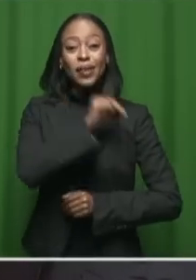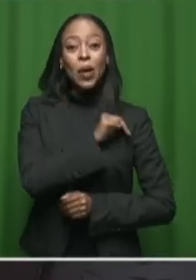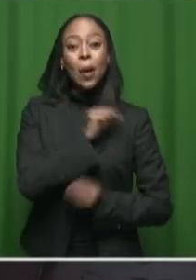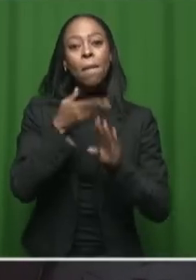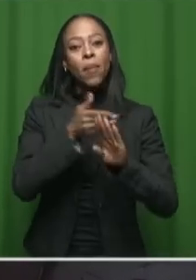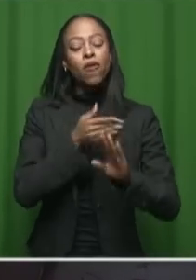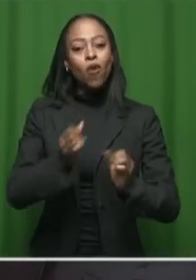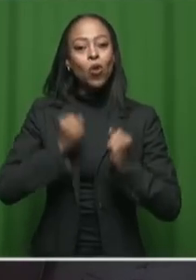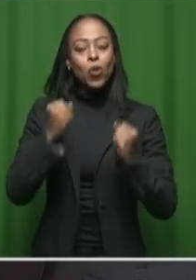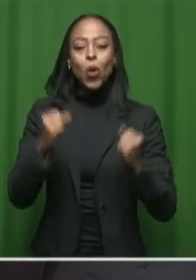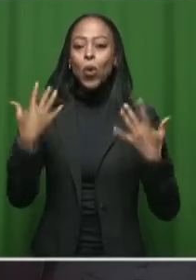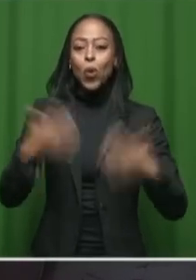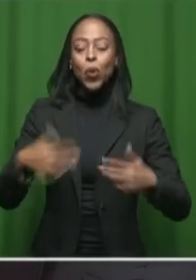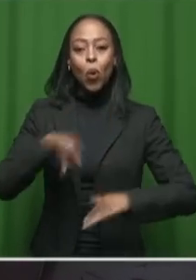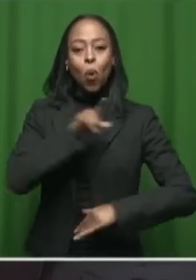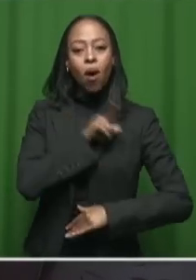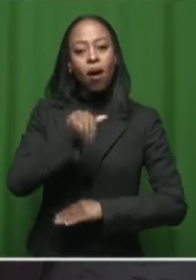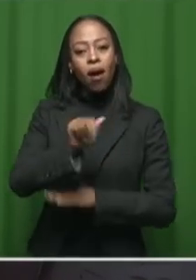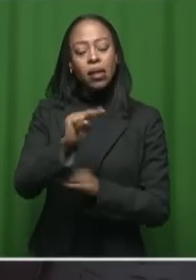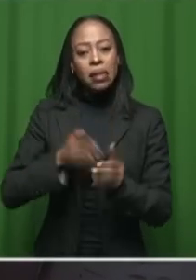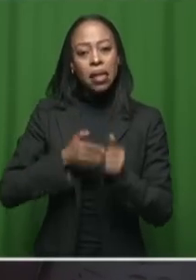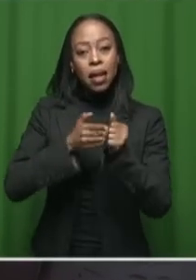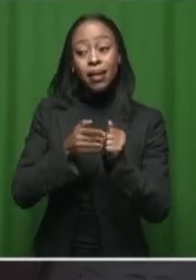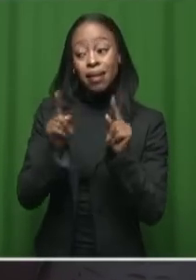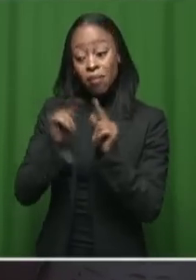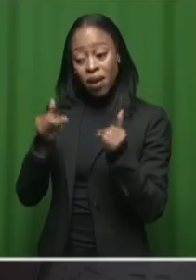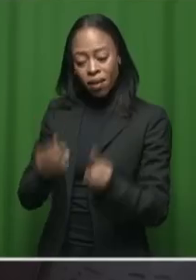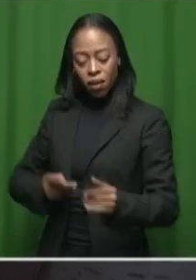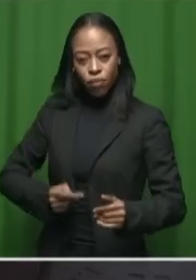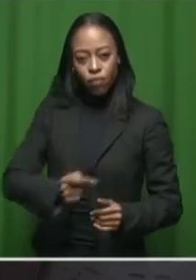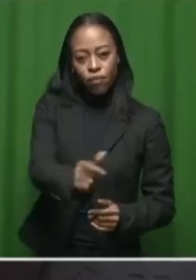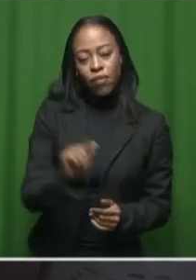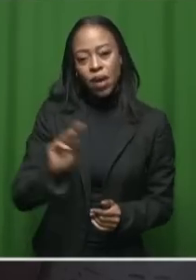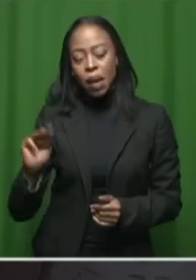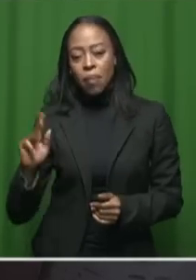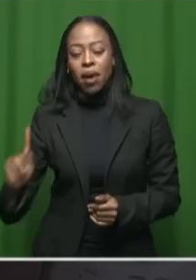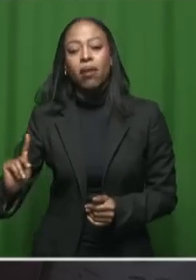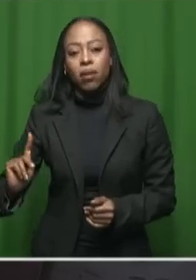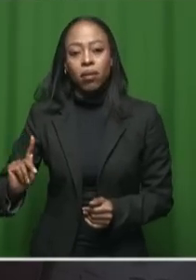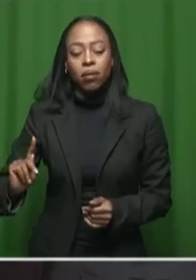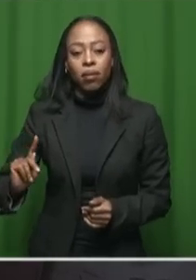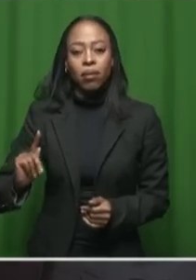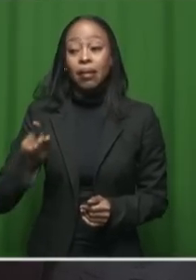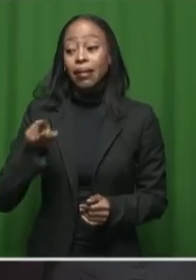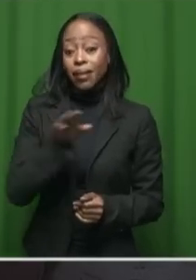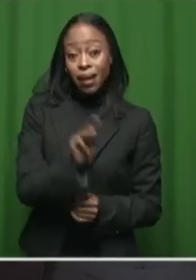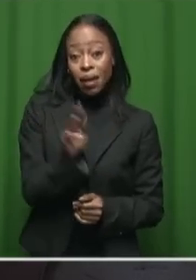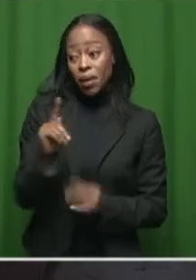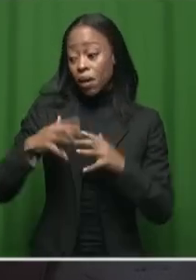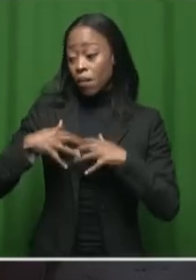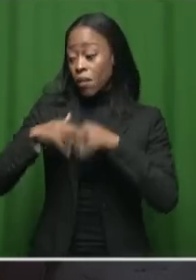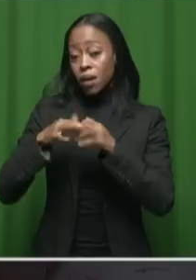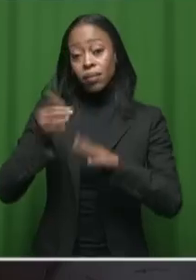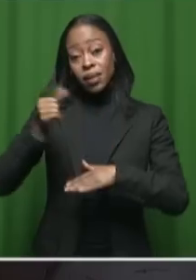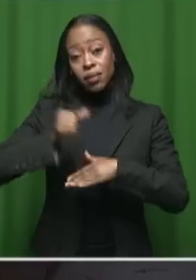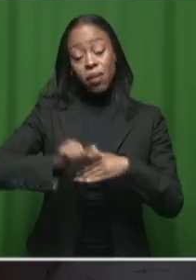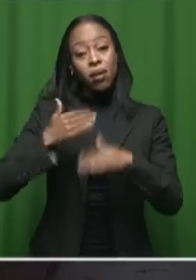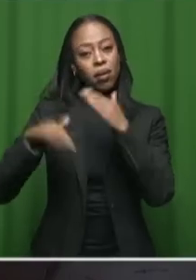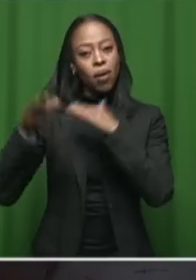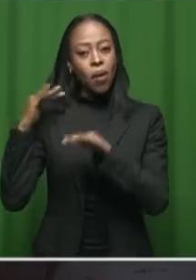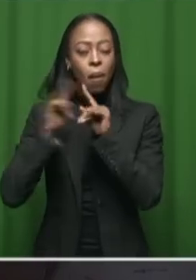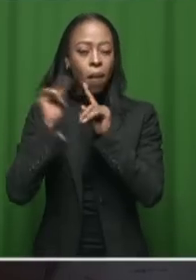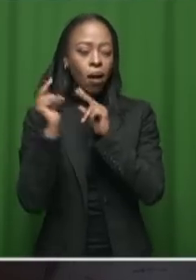the stronghold of the ANC, but the Umkhonto we Sizwe, just 6 months old, has changed the fortunes. Well, we're likely to see whether the